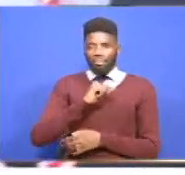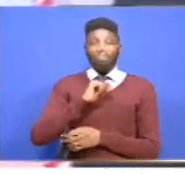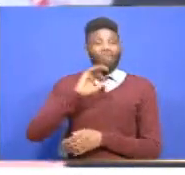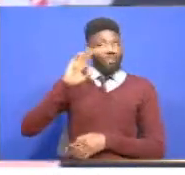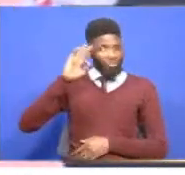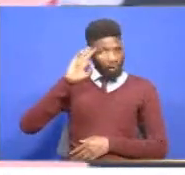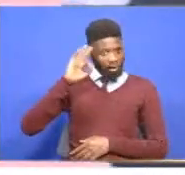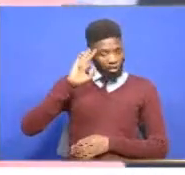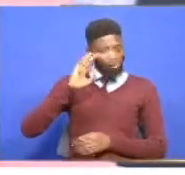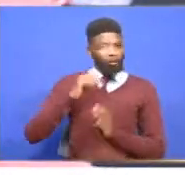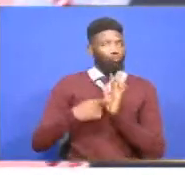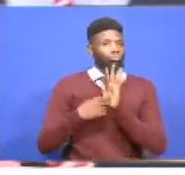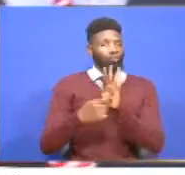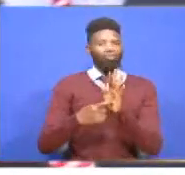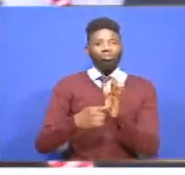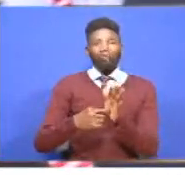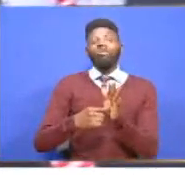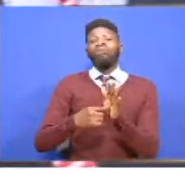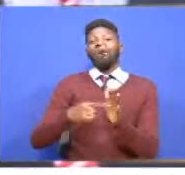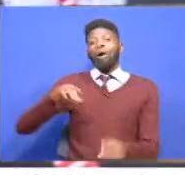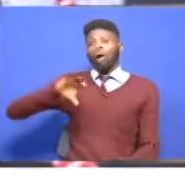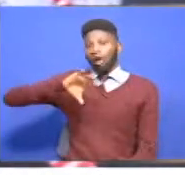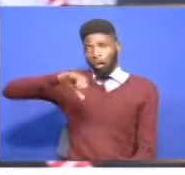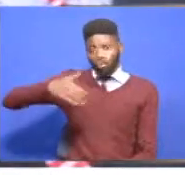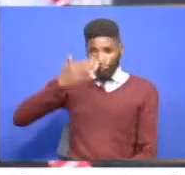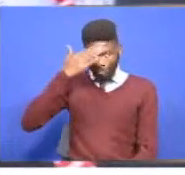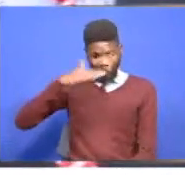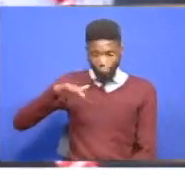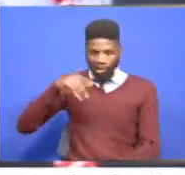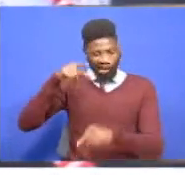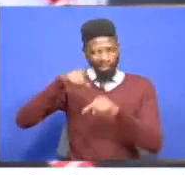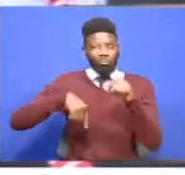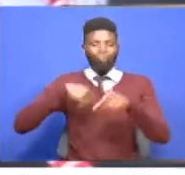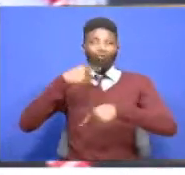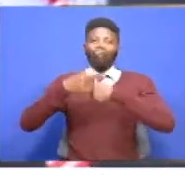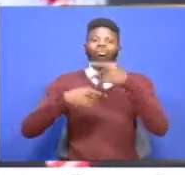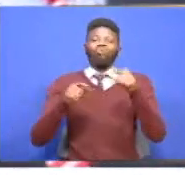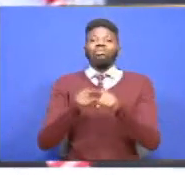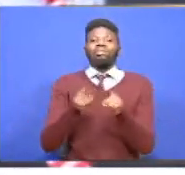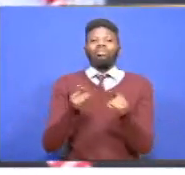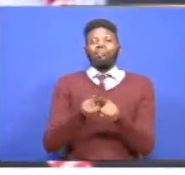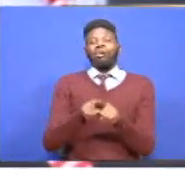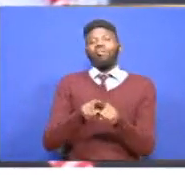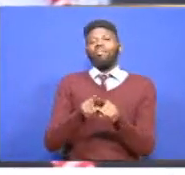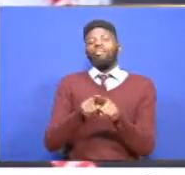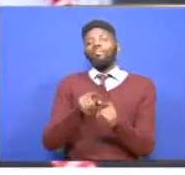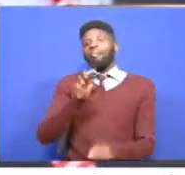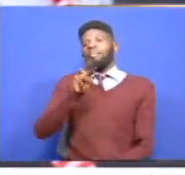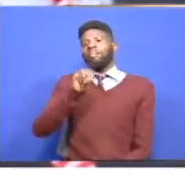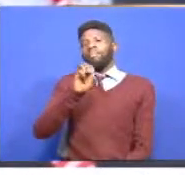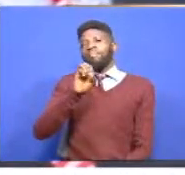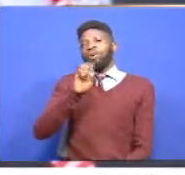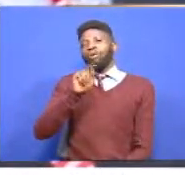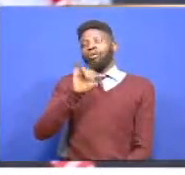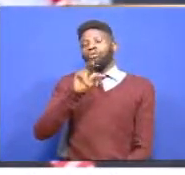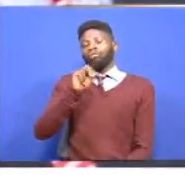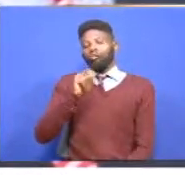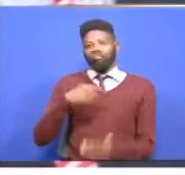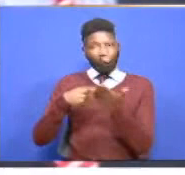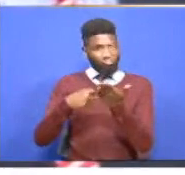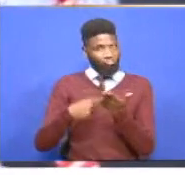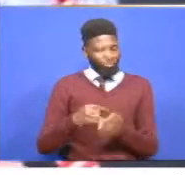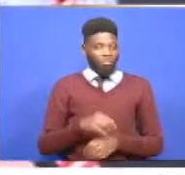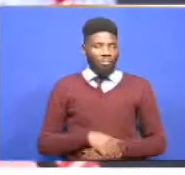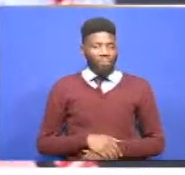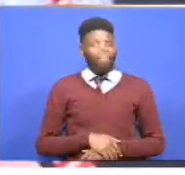County Assembly cannot proceed with this particular matter. The issues addressed in this